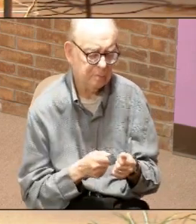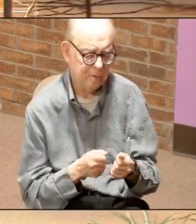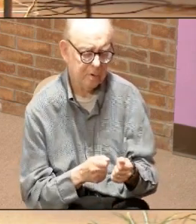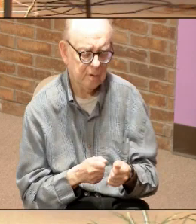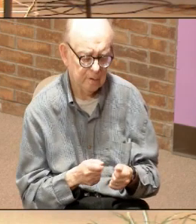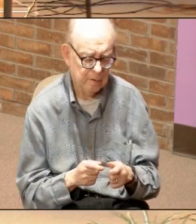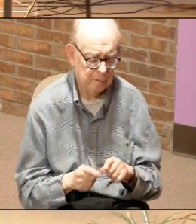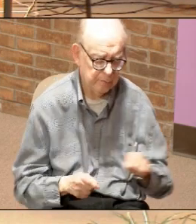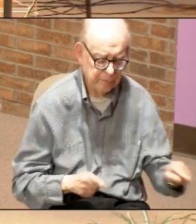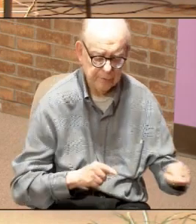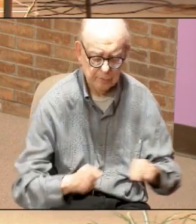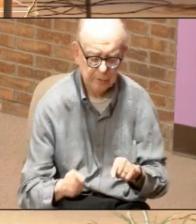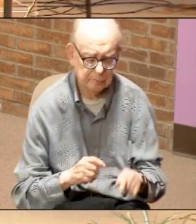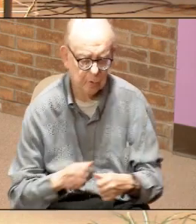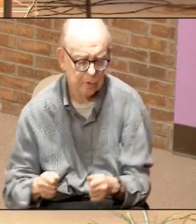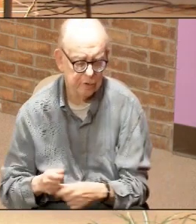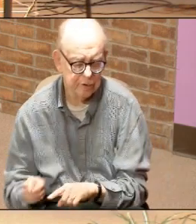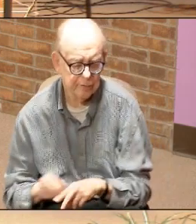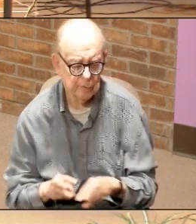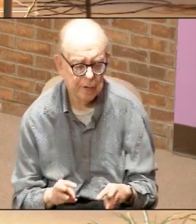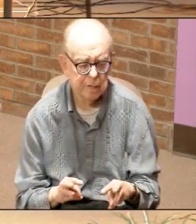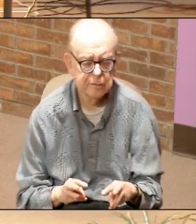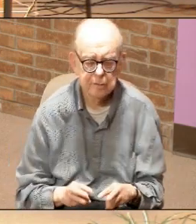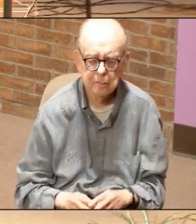from one direction after another after another.